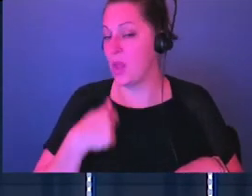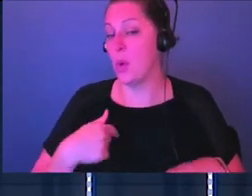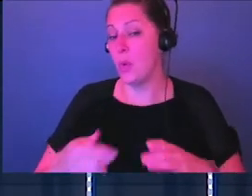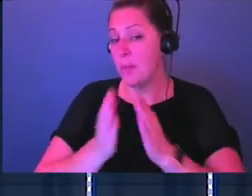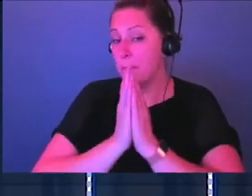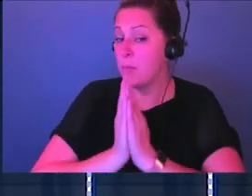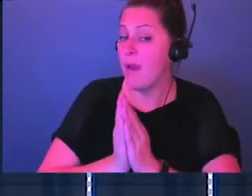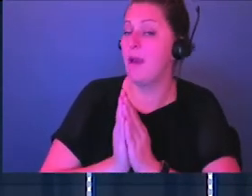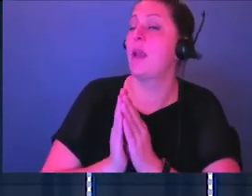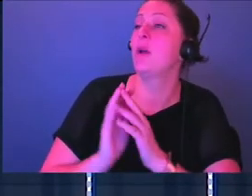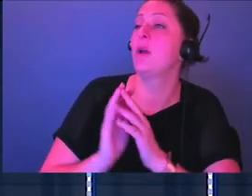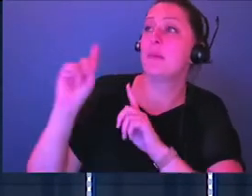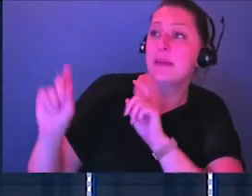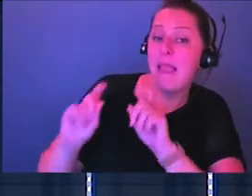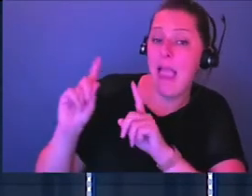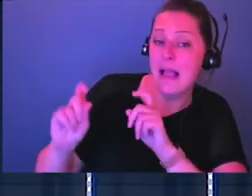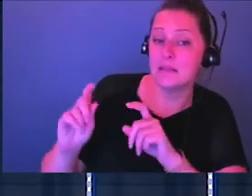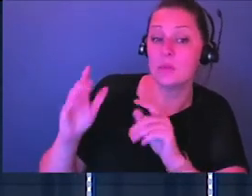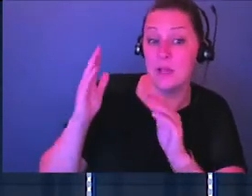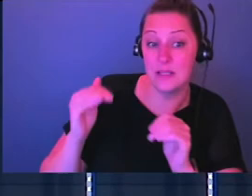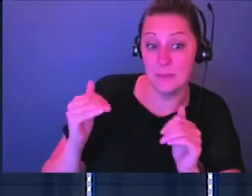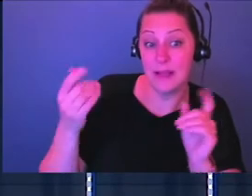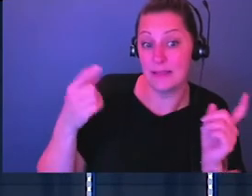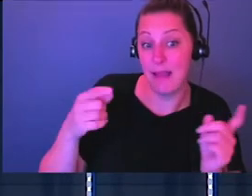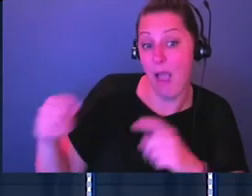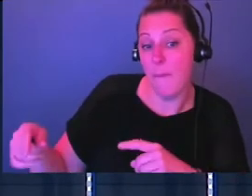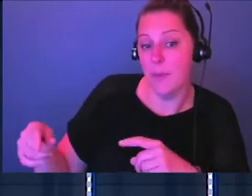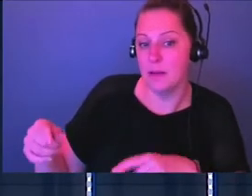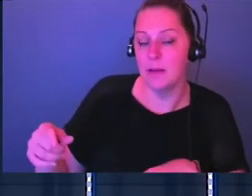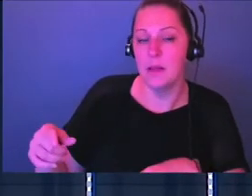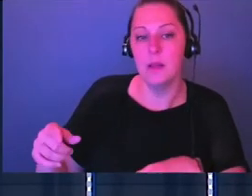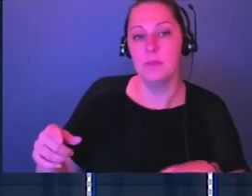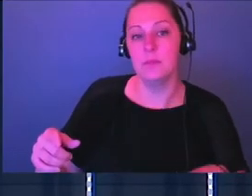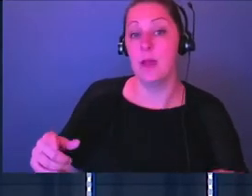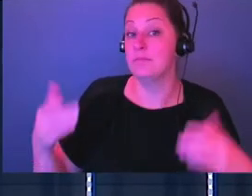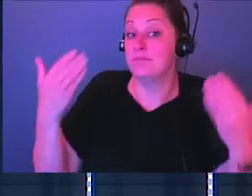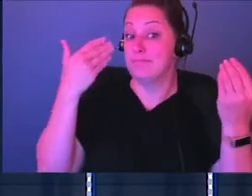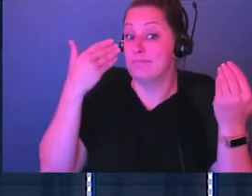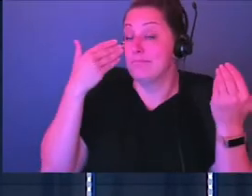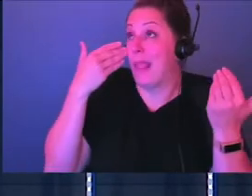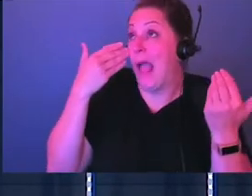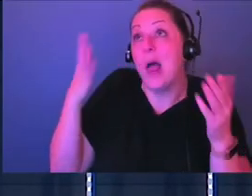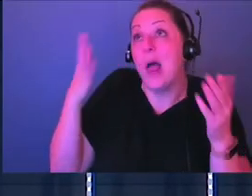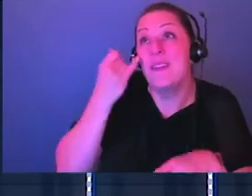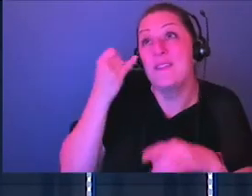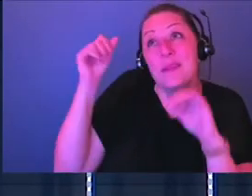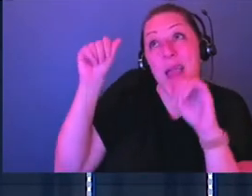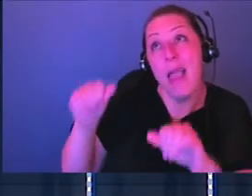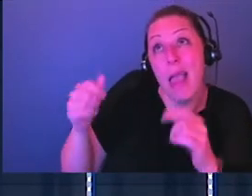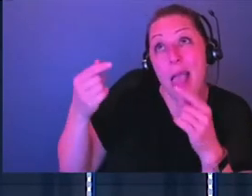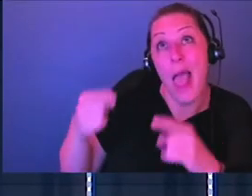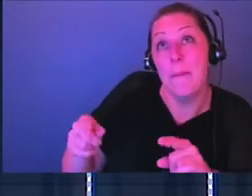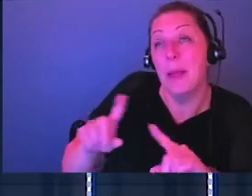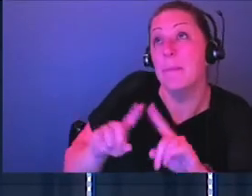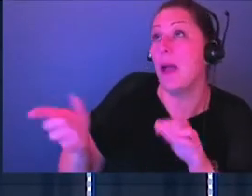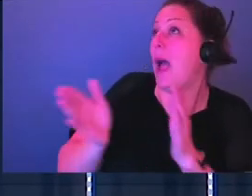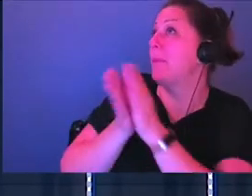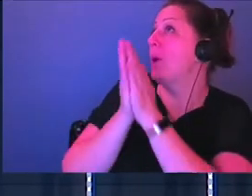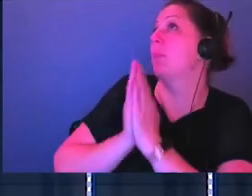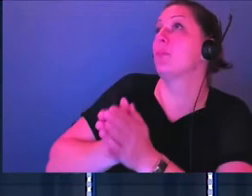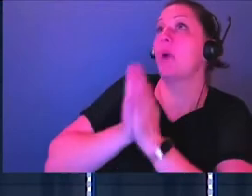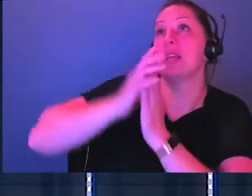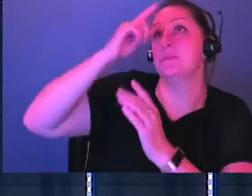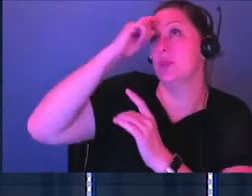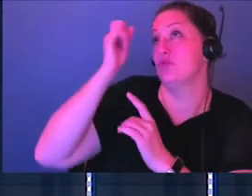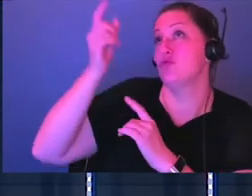for things, and we're expecting that God will give us those things. But isn't it so cool to come in and go, hey, I don't even know if this is going to happen at all, God, but I'm going to praise you like you've got what's best for me,